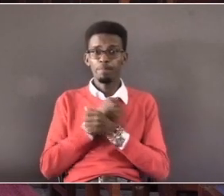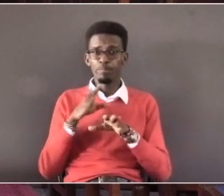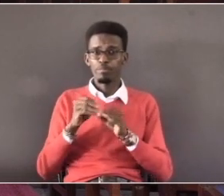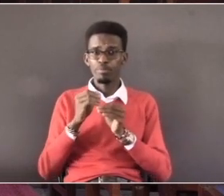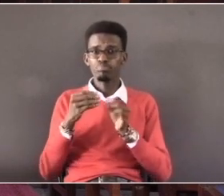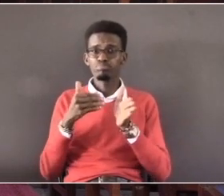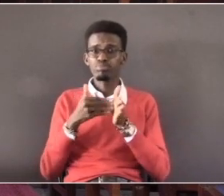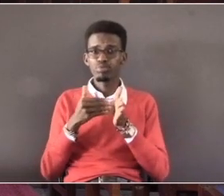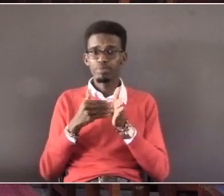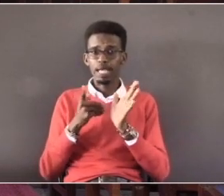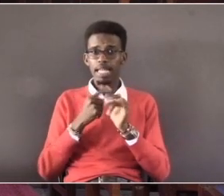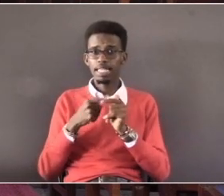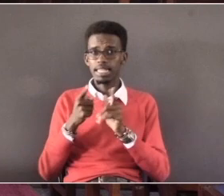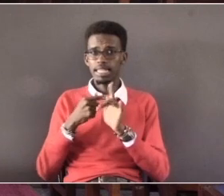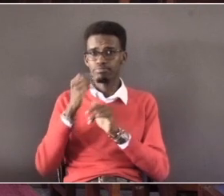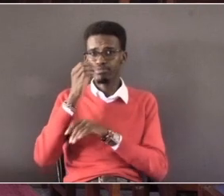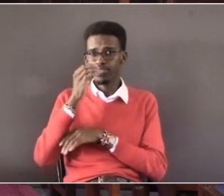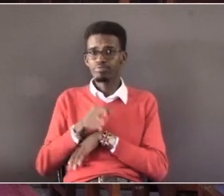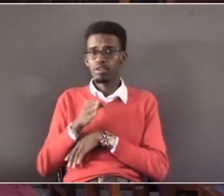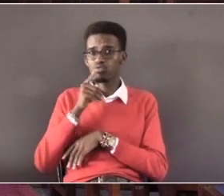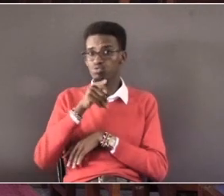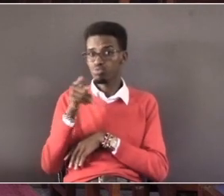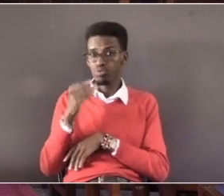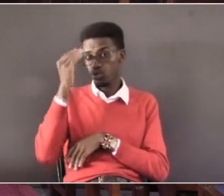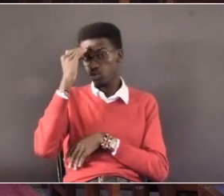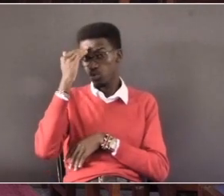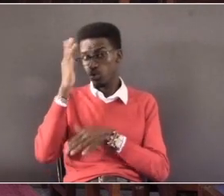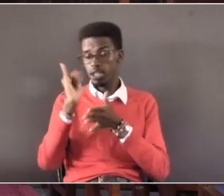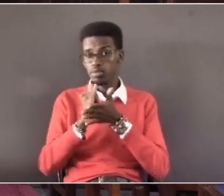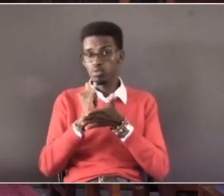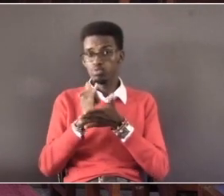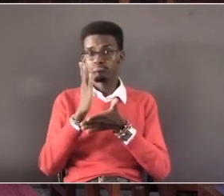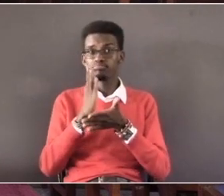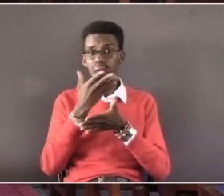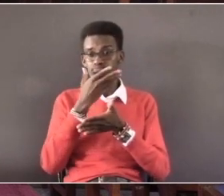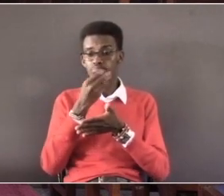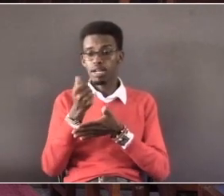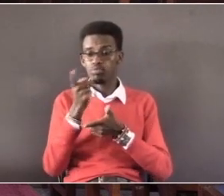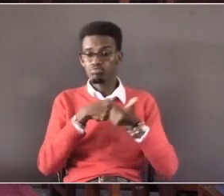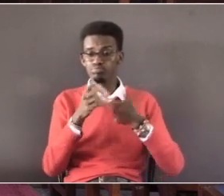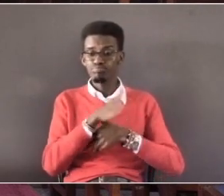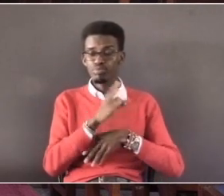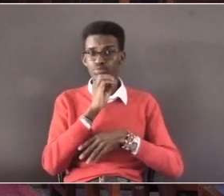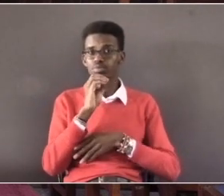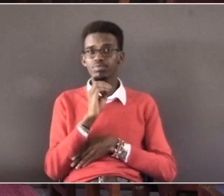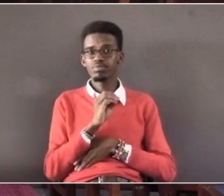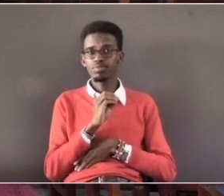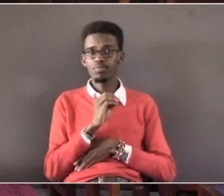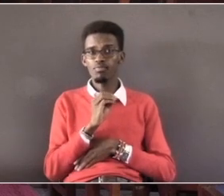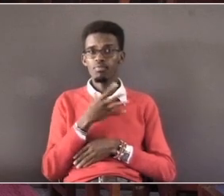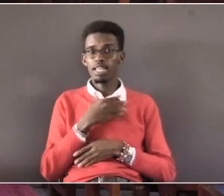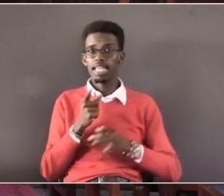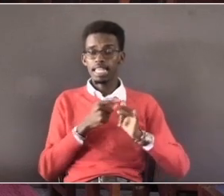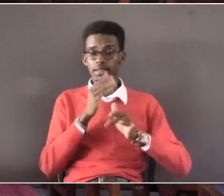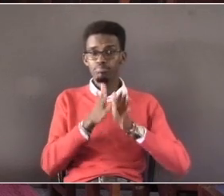pause. And if you know that if that money doesn't come back and you